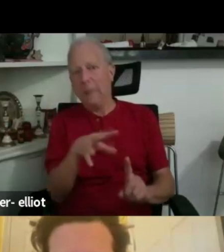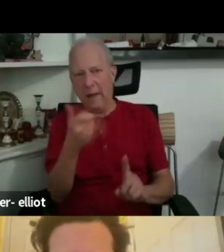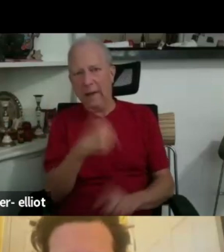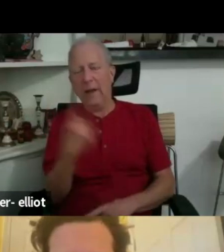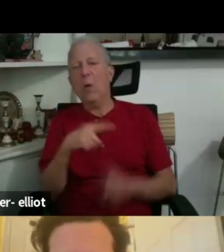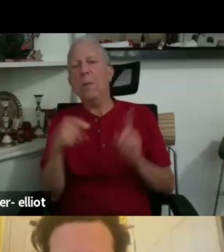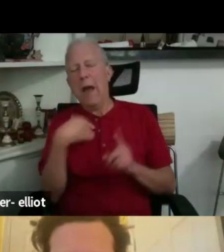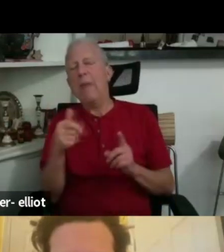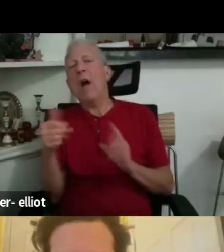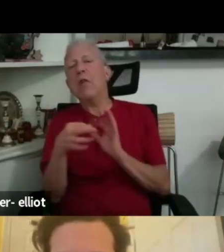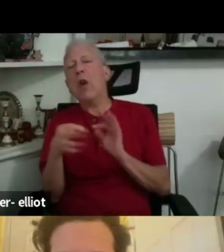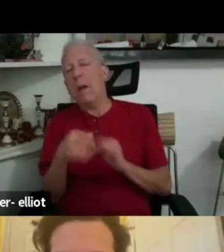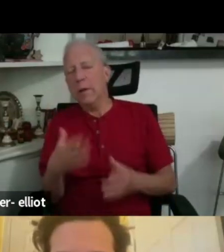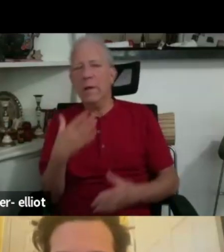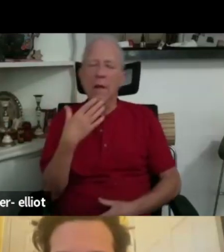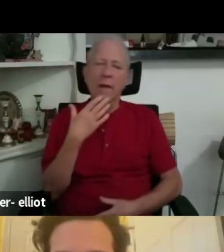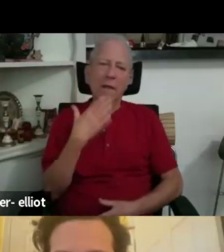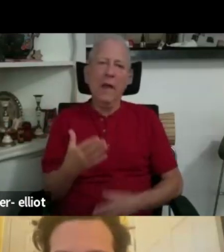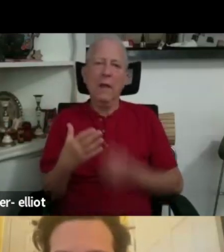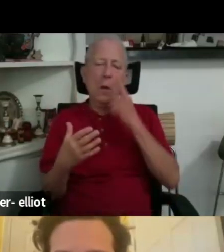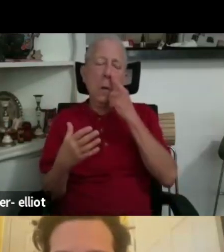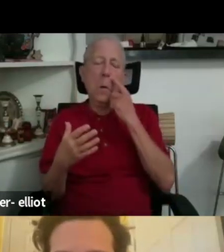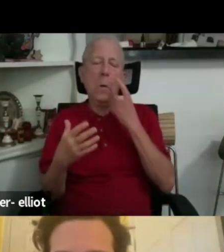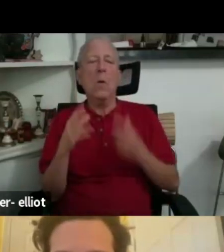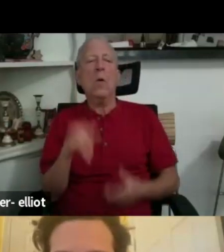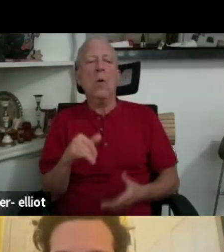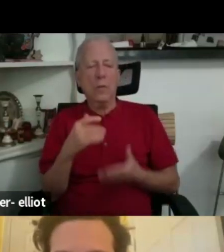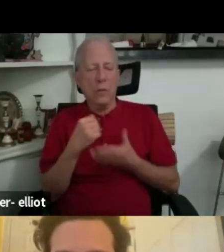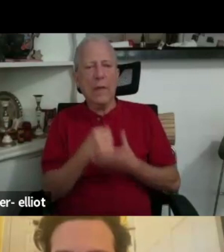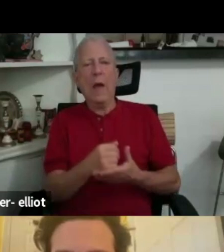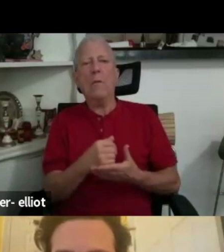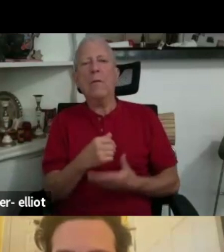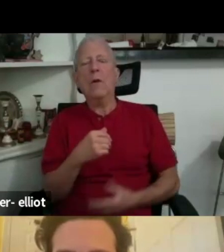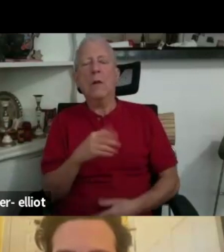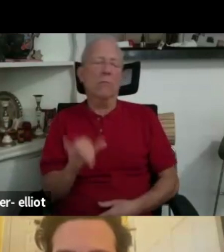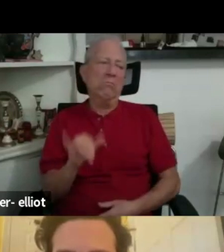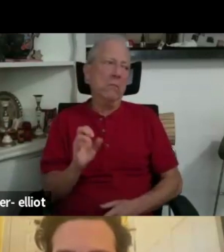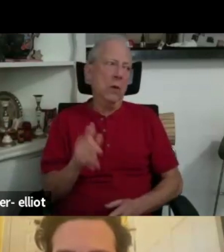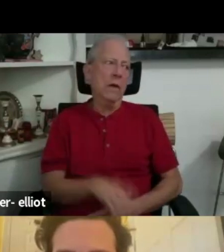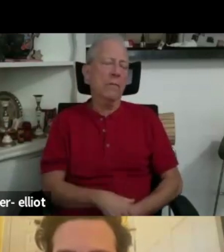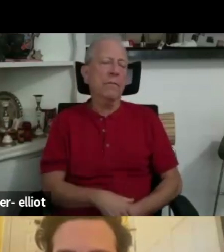comments. Thank you. This was very helpful. Oh, okay.